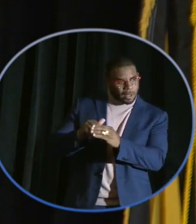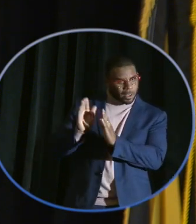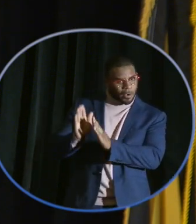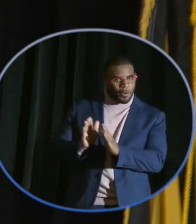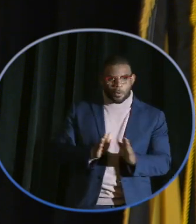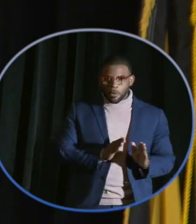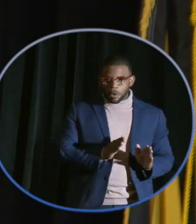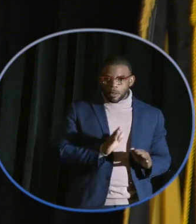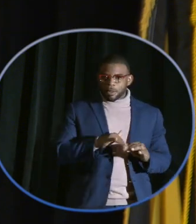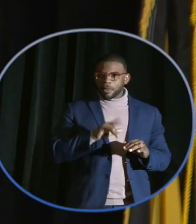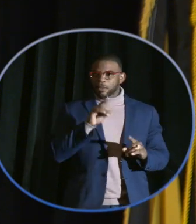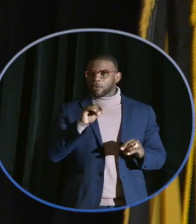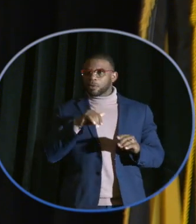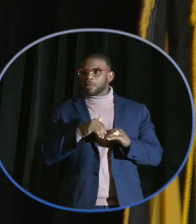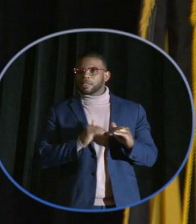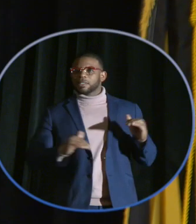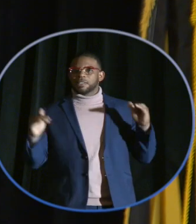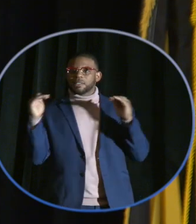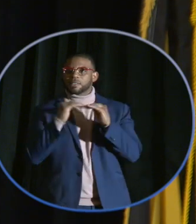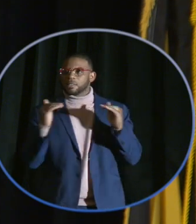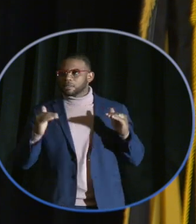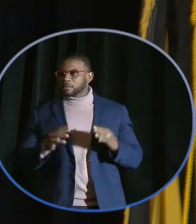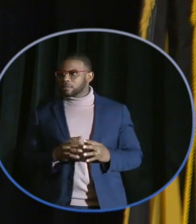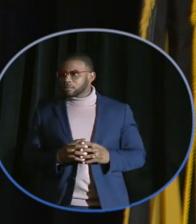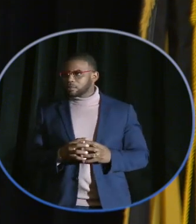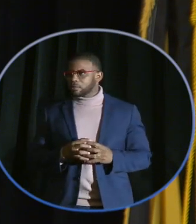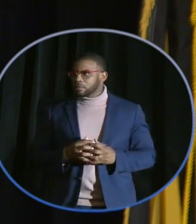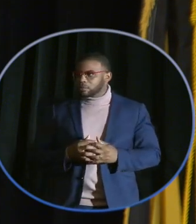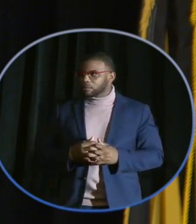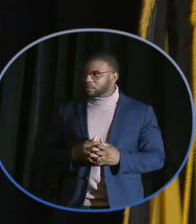order than they do in justice.